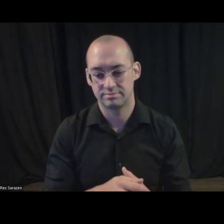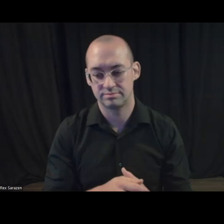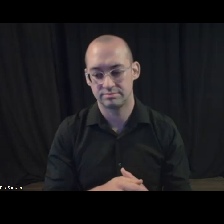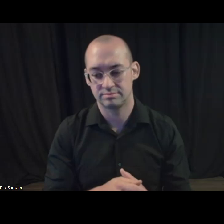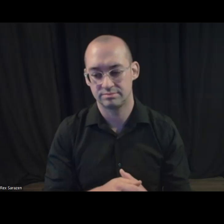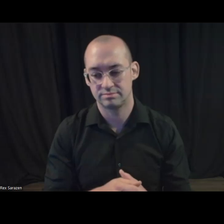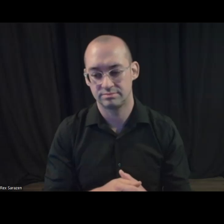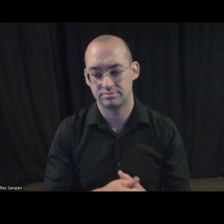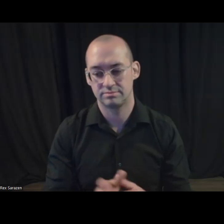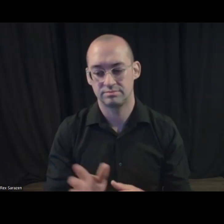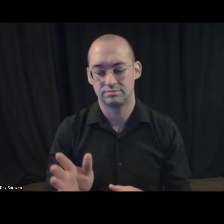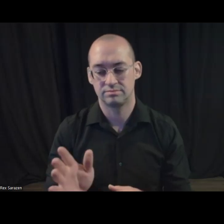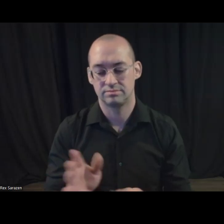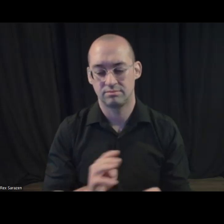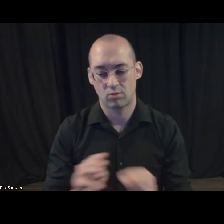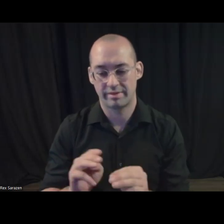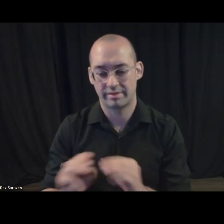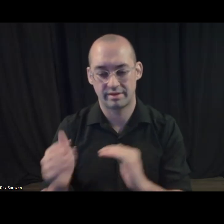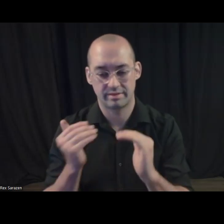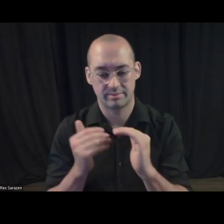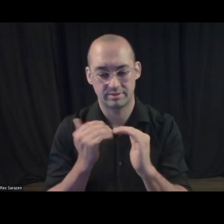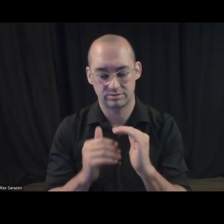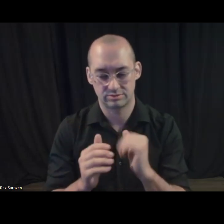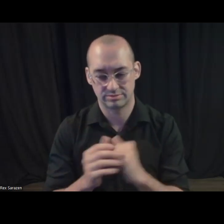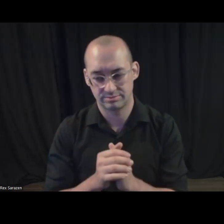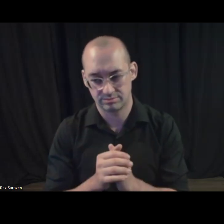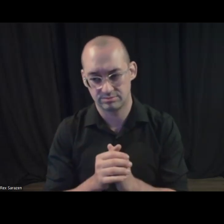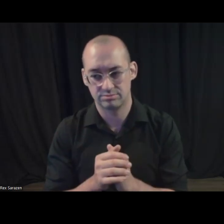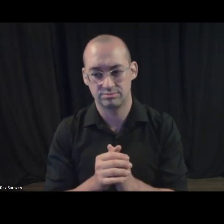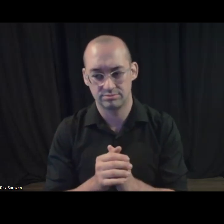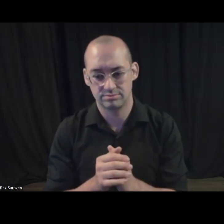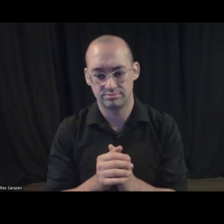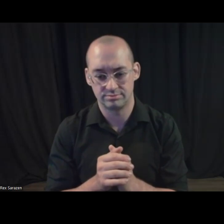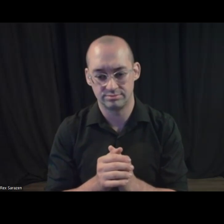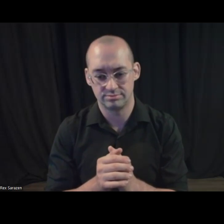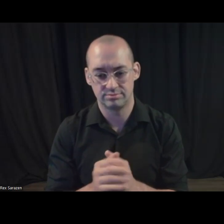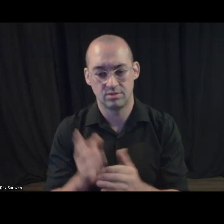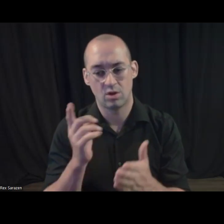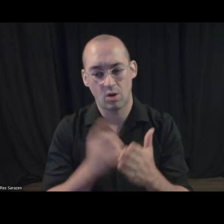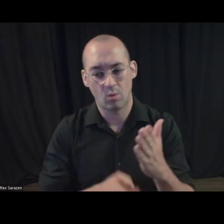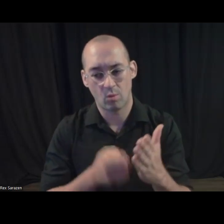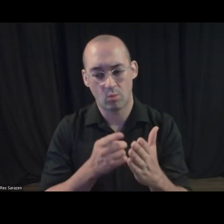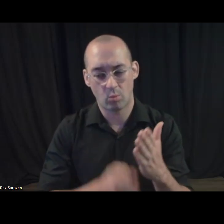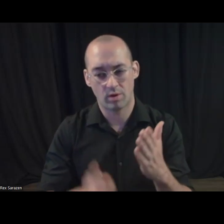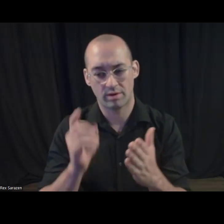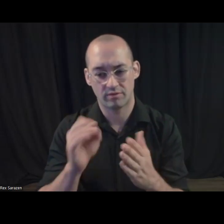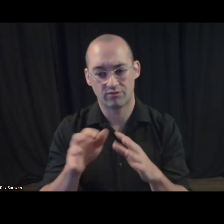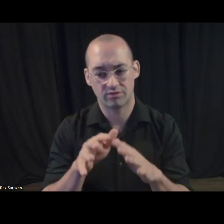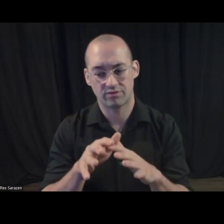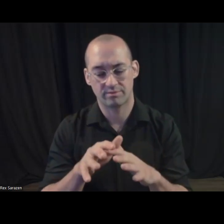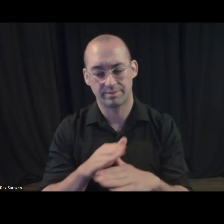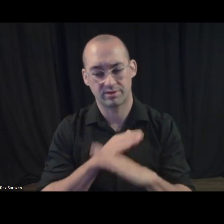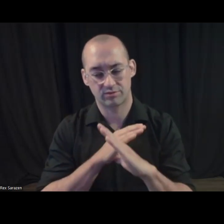and there's mobility limitations. So the what of the barriers to housing, and